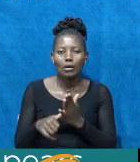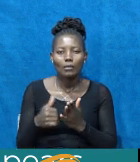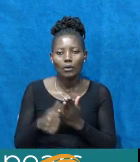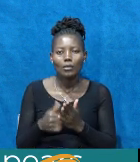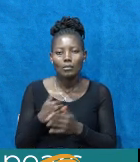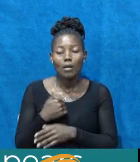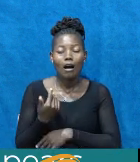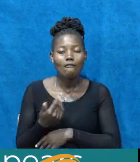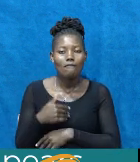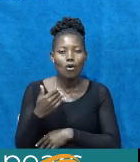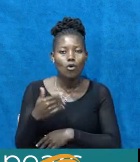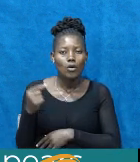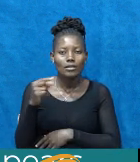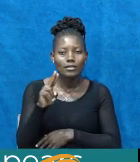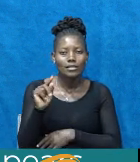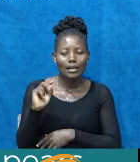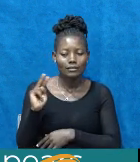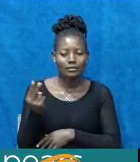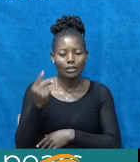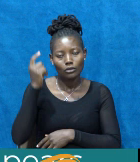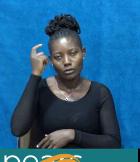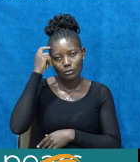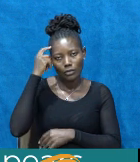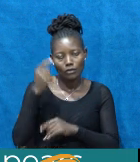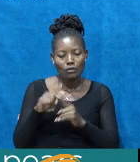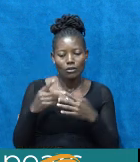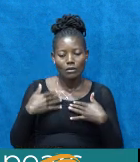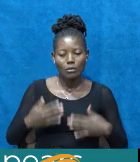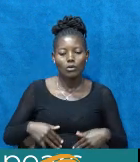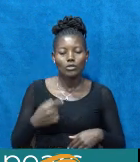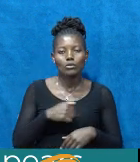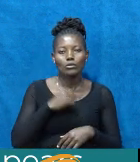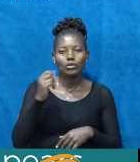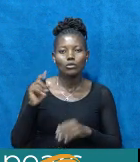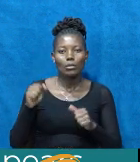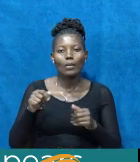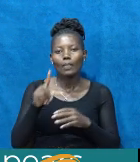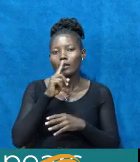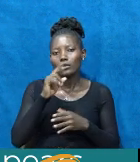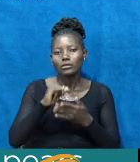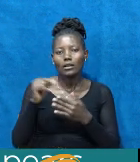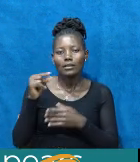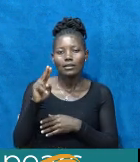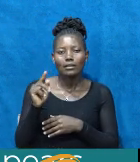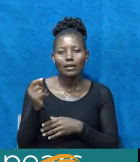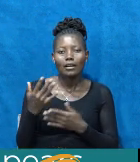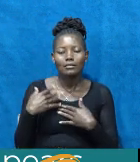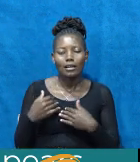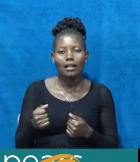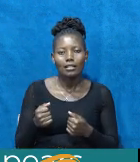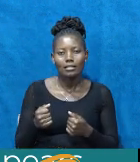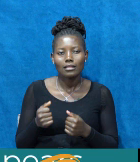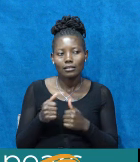will be lagging behind. We usually term the brain, the gut as the second brain of the body. So we need to be able to